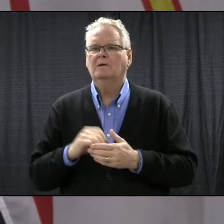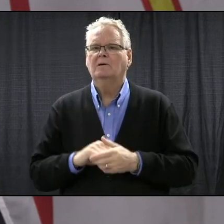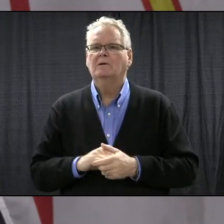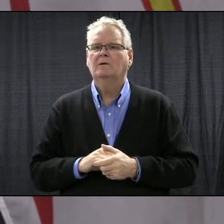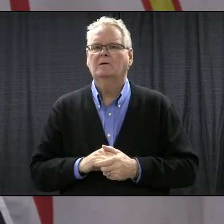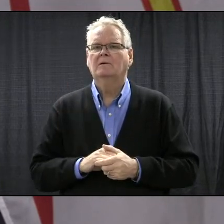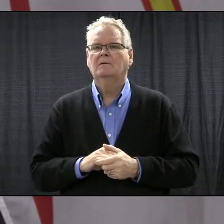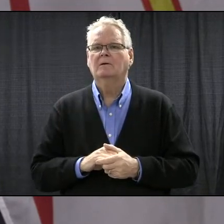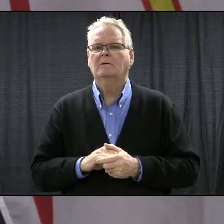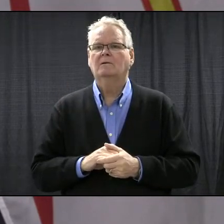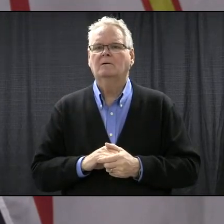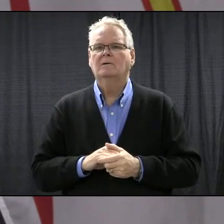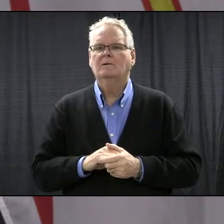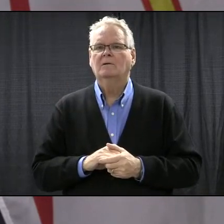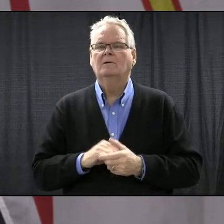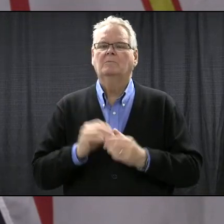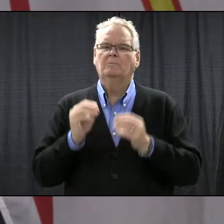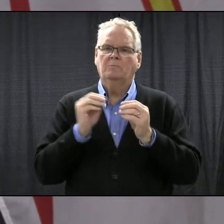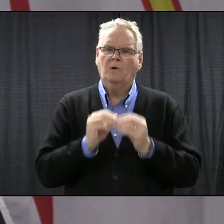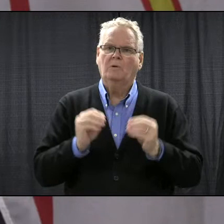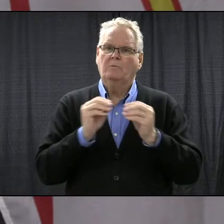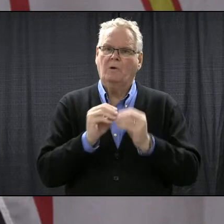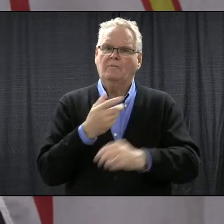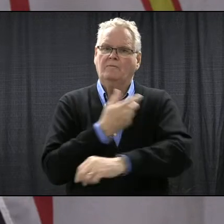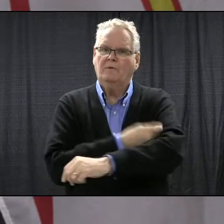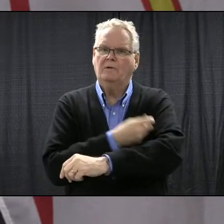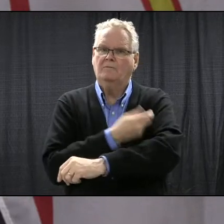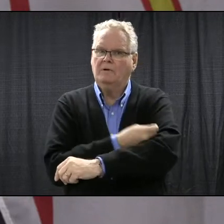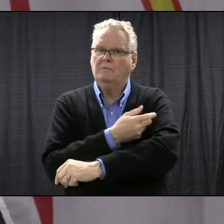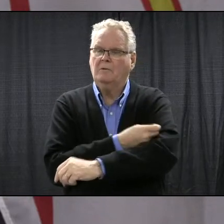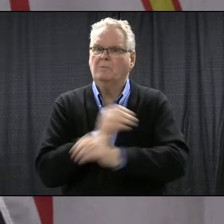vaccinated, we'll find that COVID will become a much more